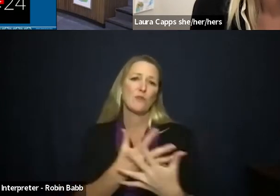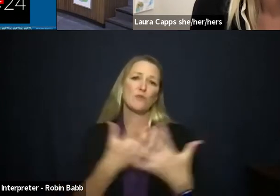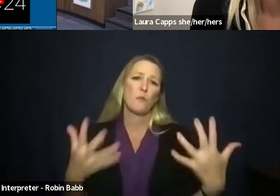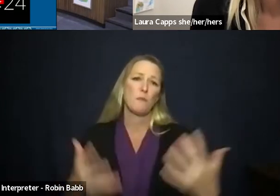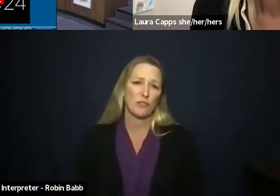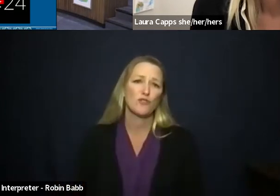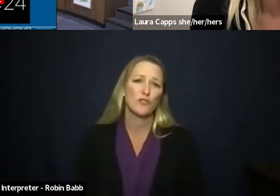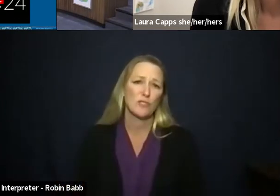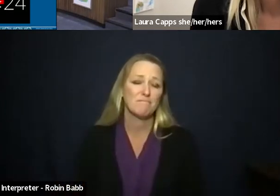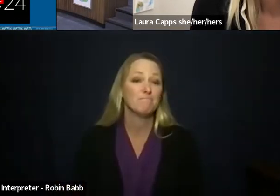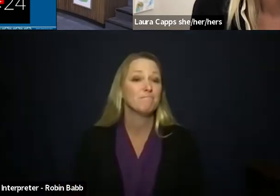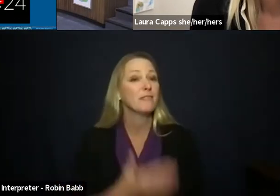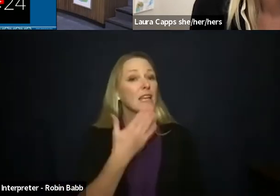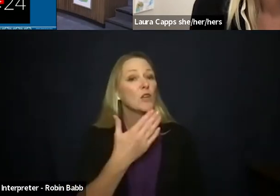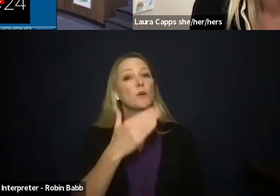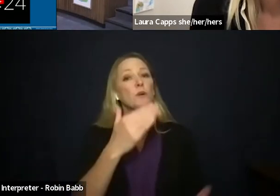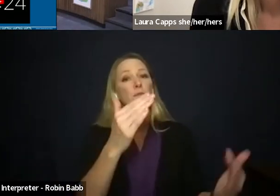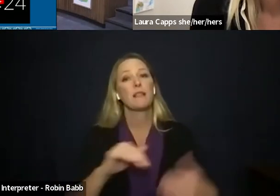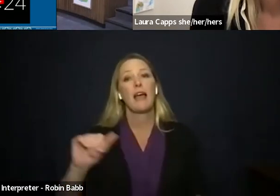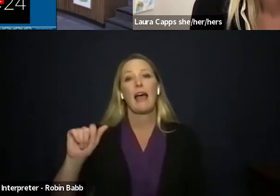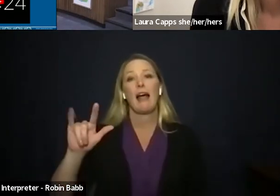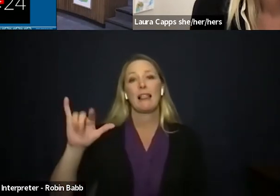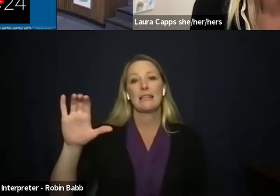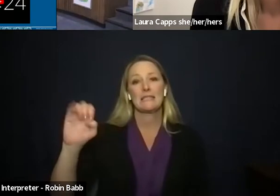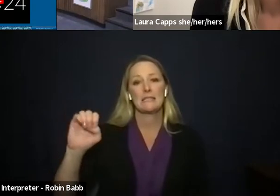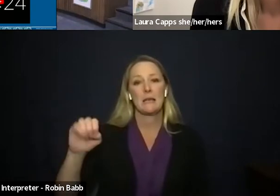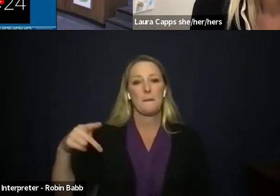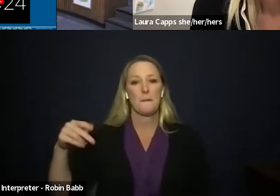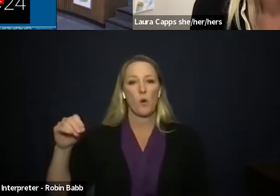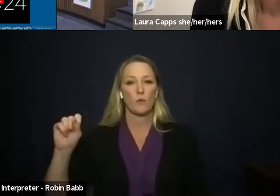thank you make speakers alice post